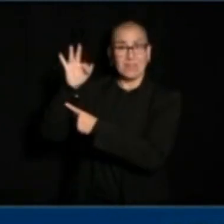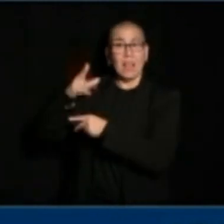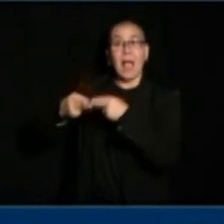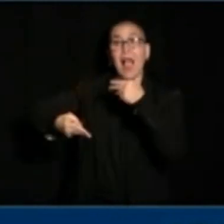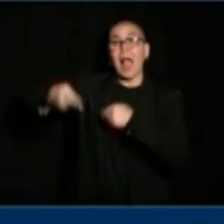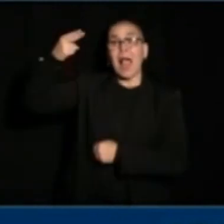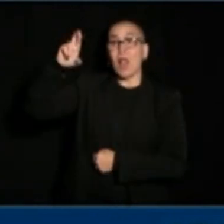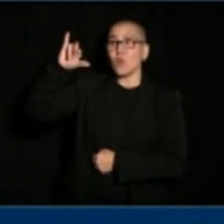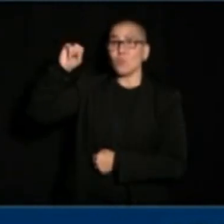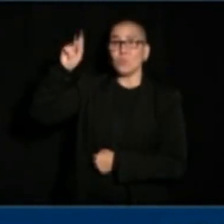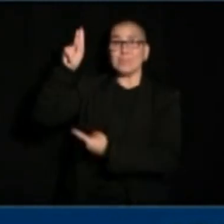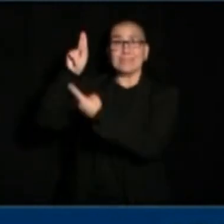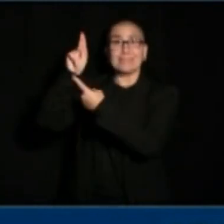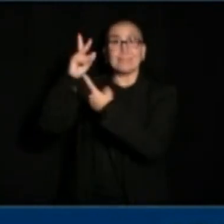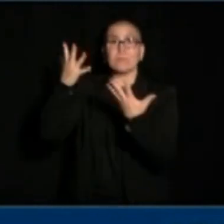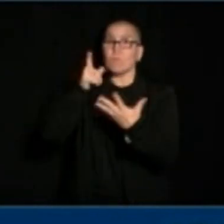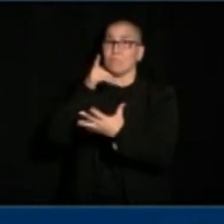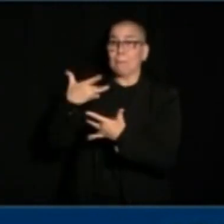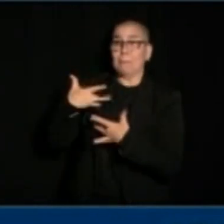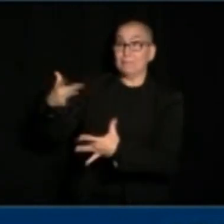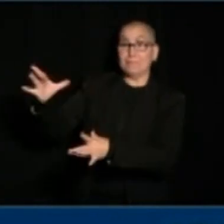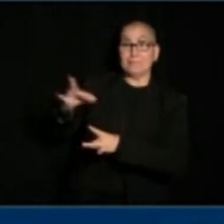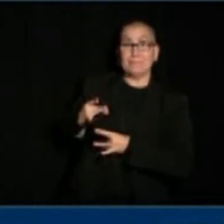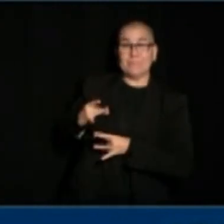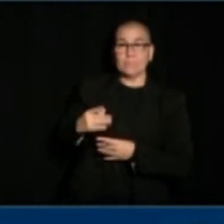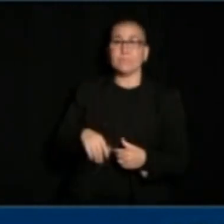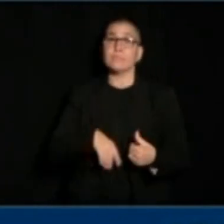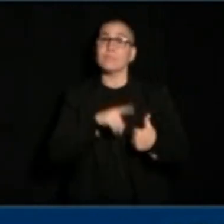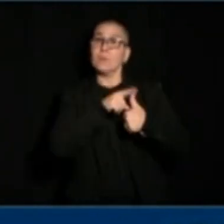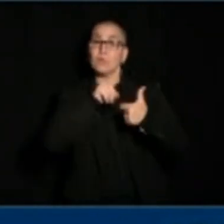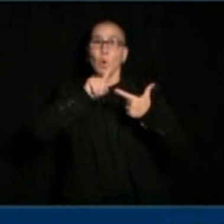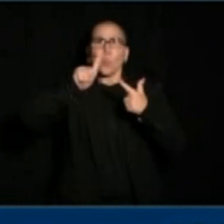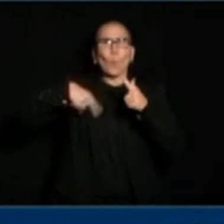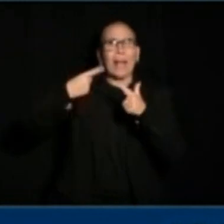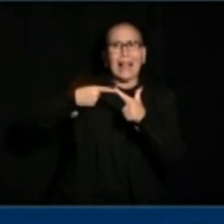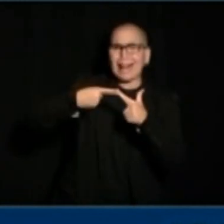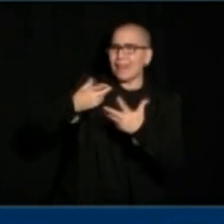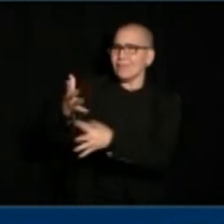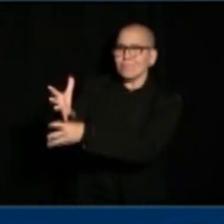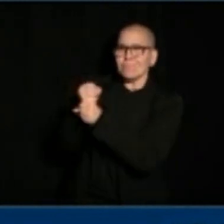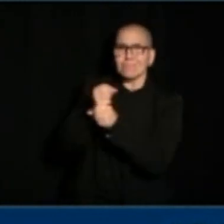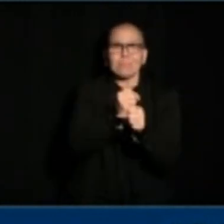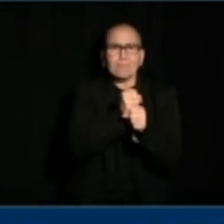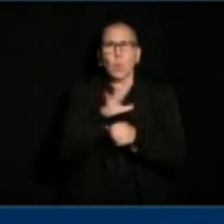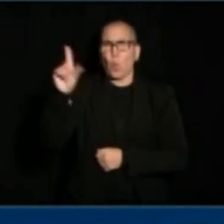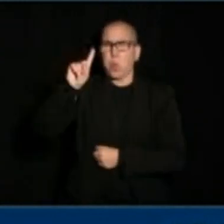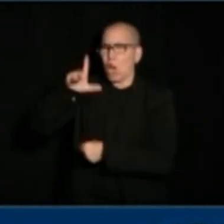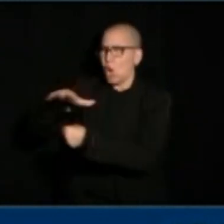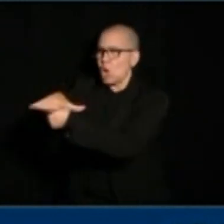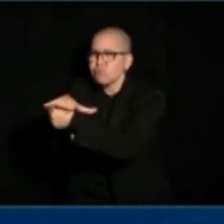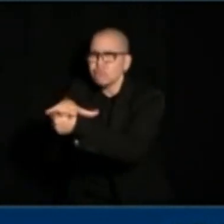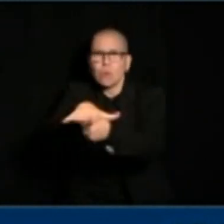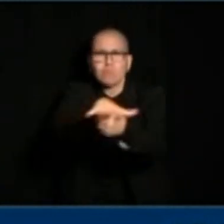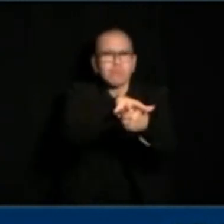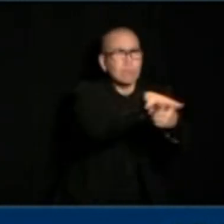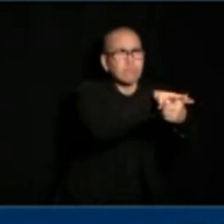When are they getting it and where are they getting it? And through the last 8 months, we've taken measures. From early on, we did